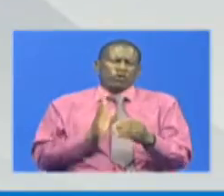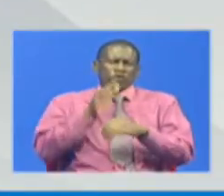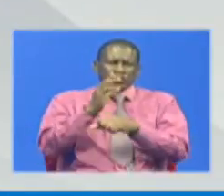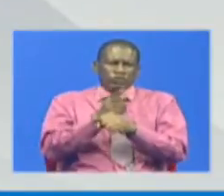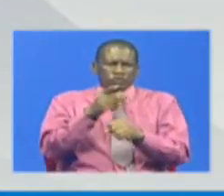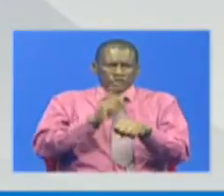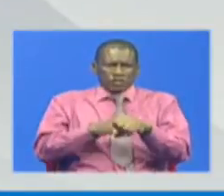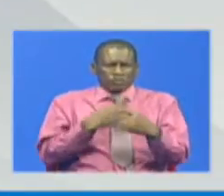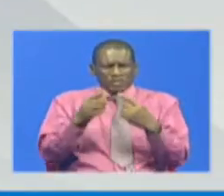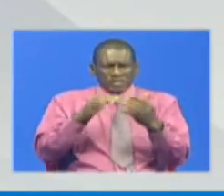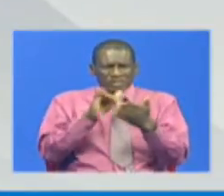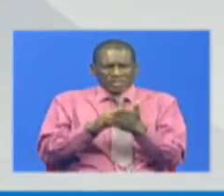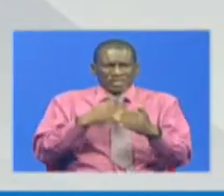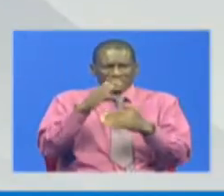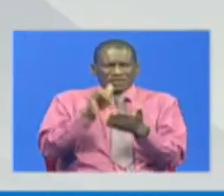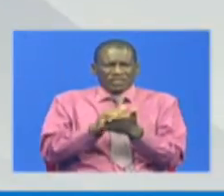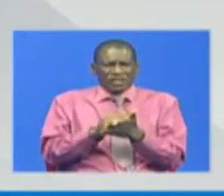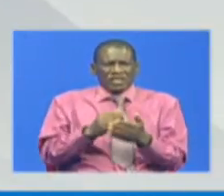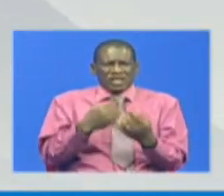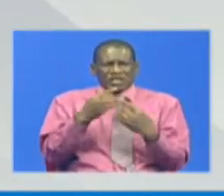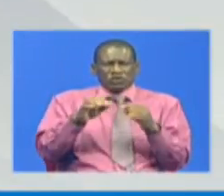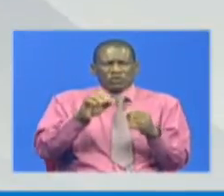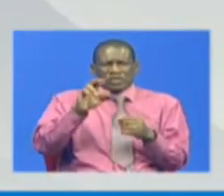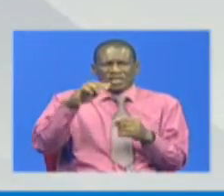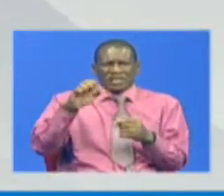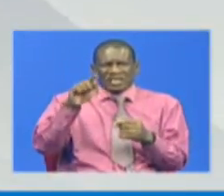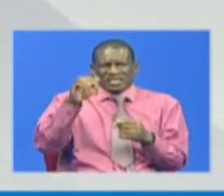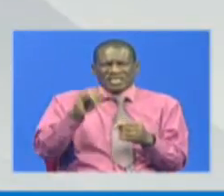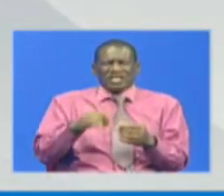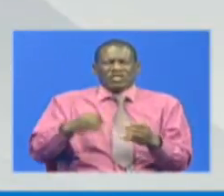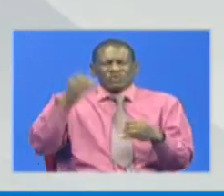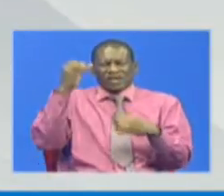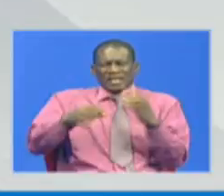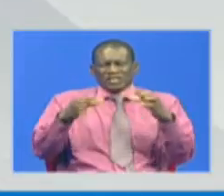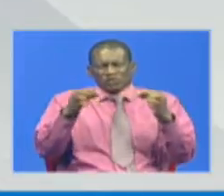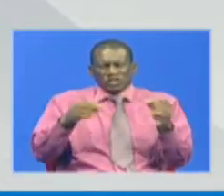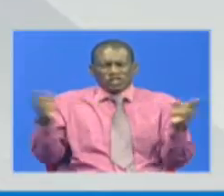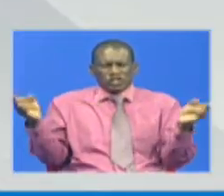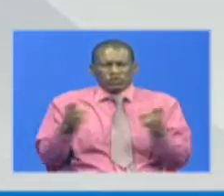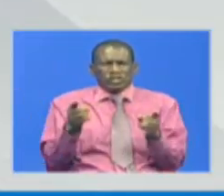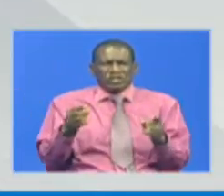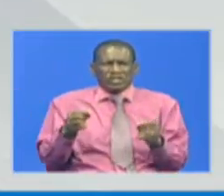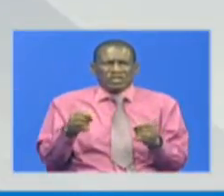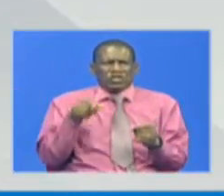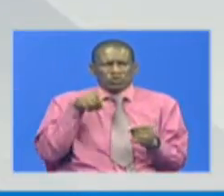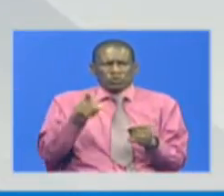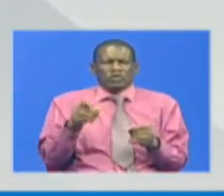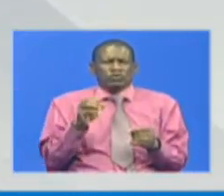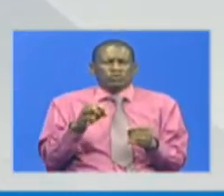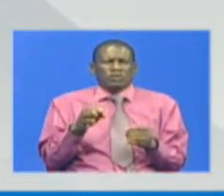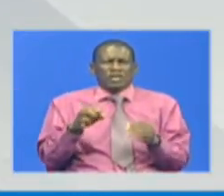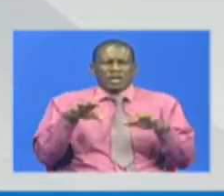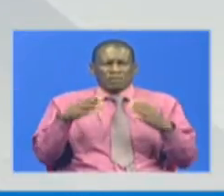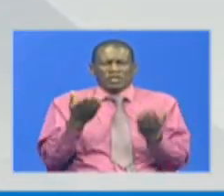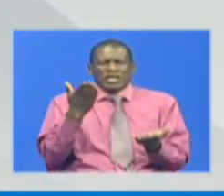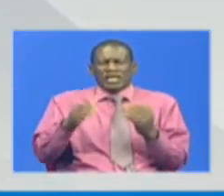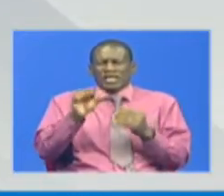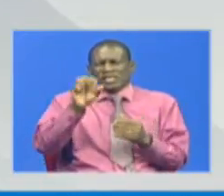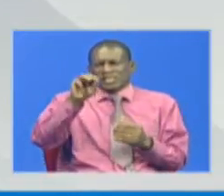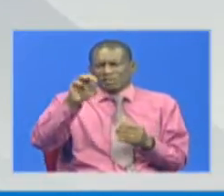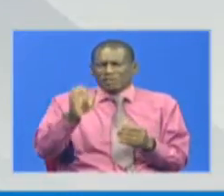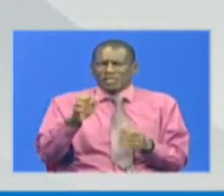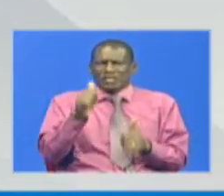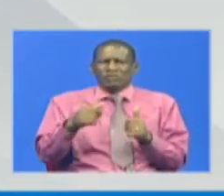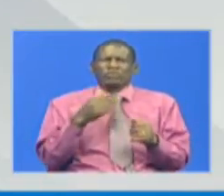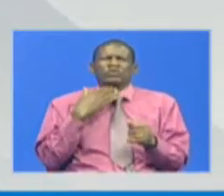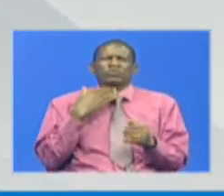discuss that afterwards. I want to talk to Ben Angatia, your closing remarks very briefly, and I feel yours should be in light of, for any SME that wants